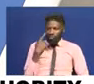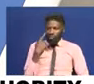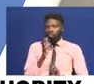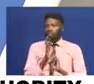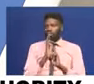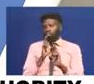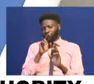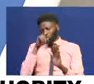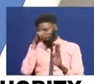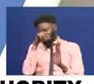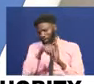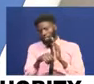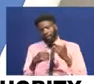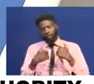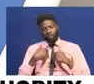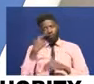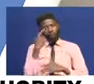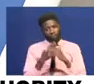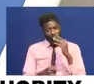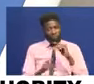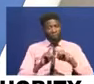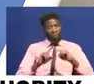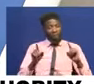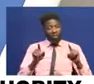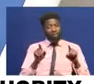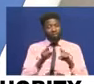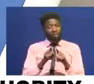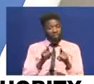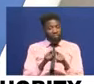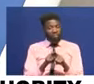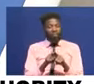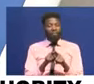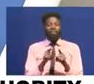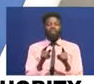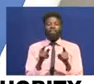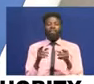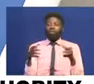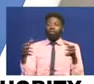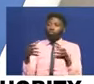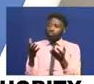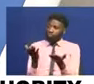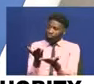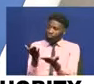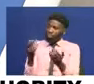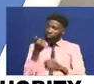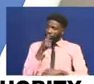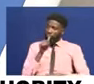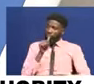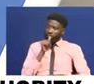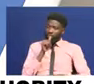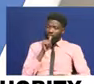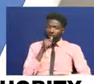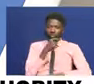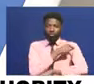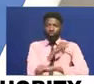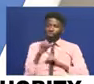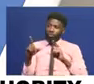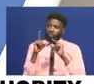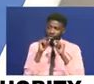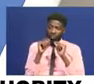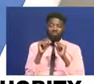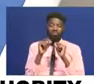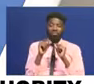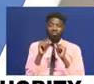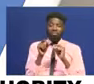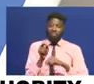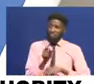contains. Mm-hmm. And then, but at the end of the day, the assurance that we have got give to providers is that any bills that are pending that are genuine will be settled,